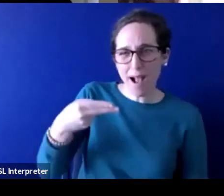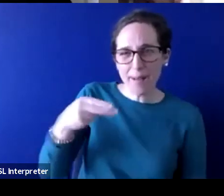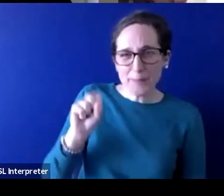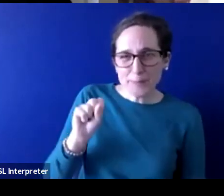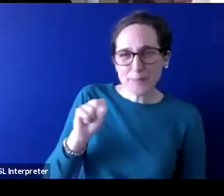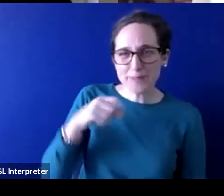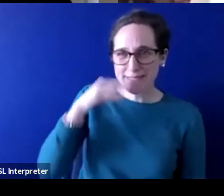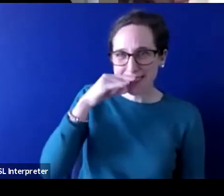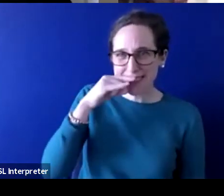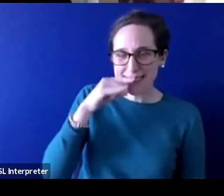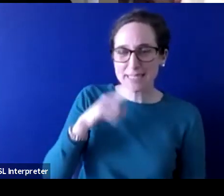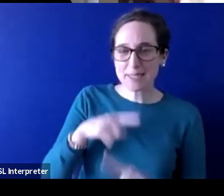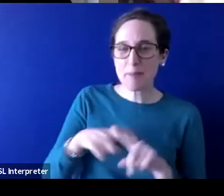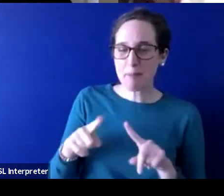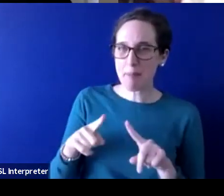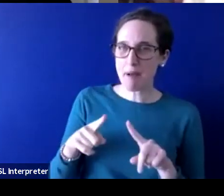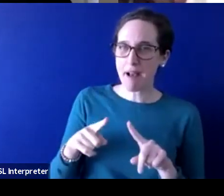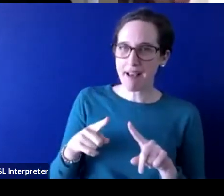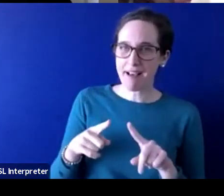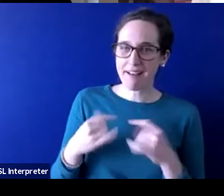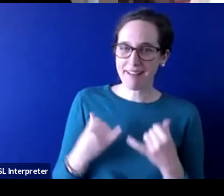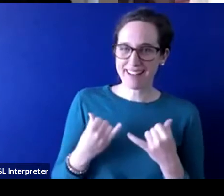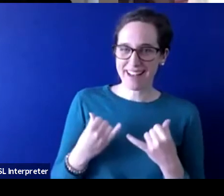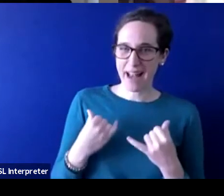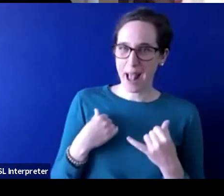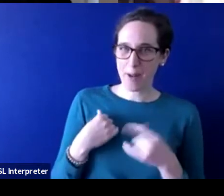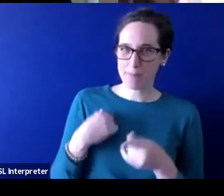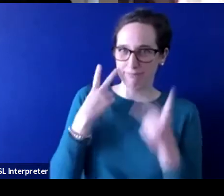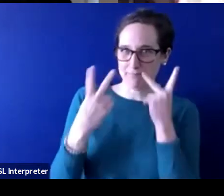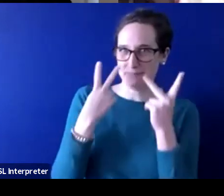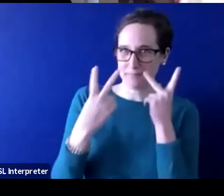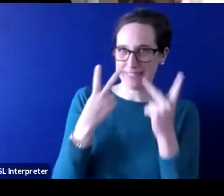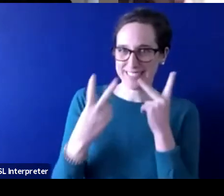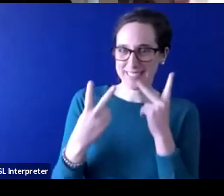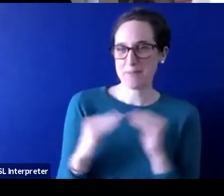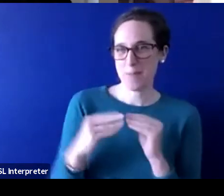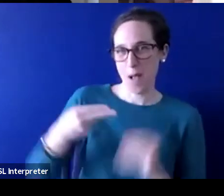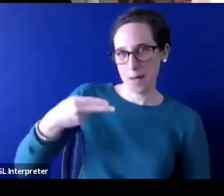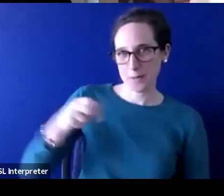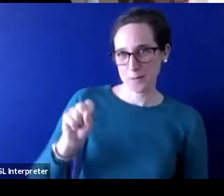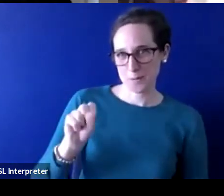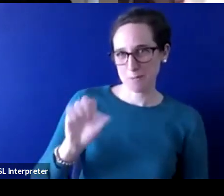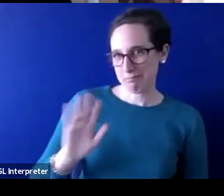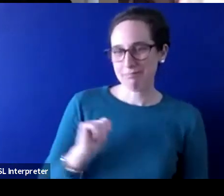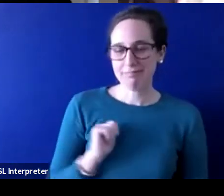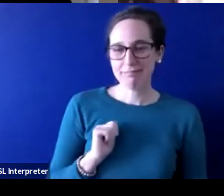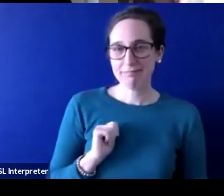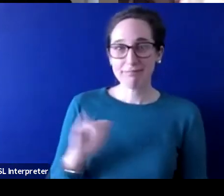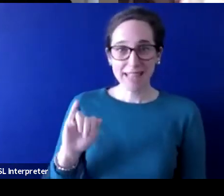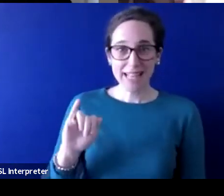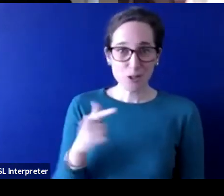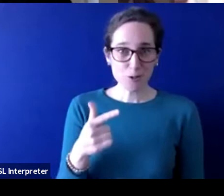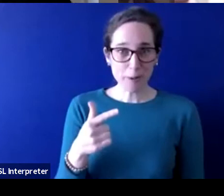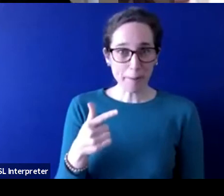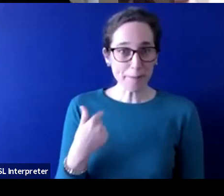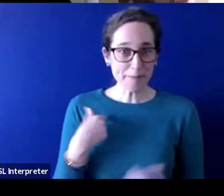more moral culture of it, but right now it's more like high school. Well, that's what I think. But I'm also use Instagram because that's